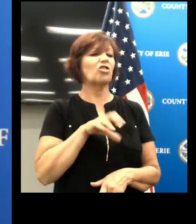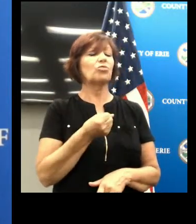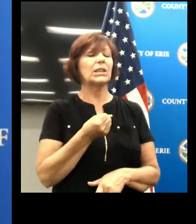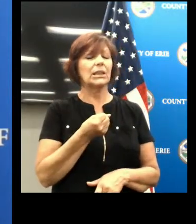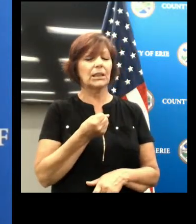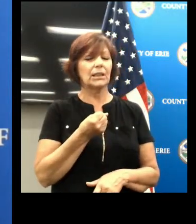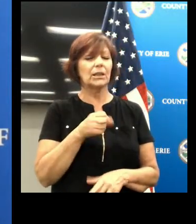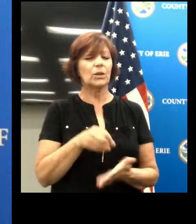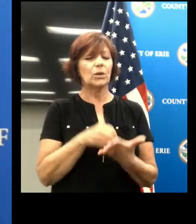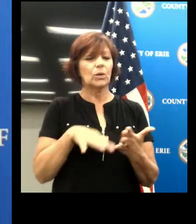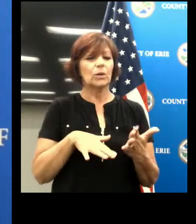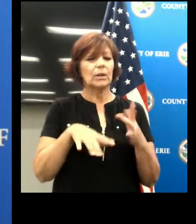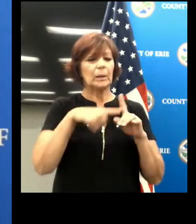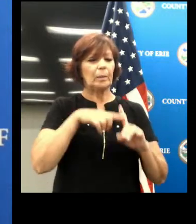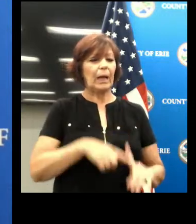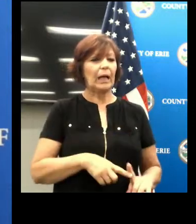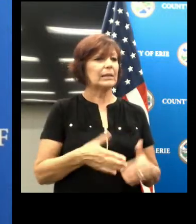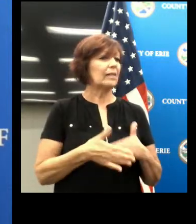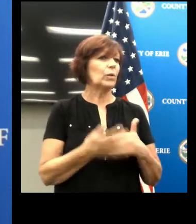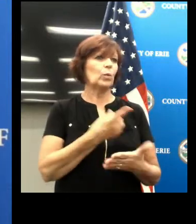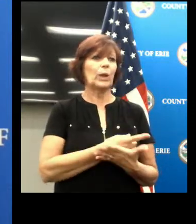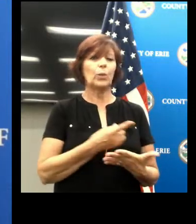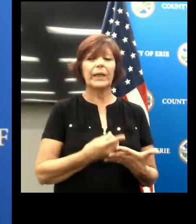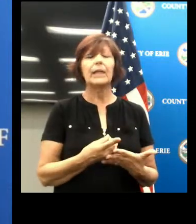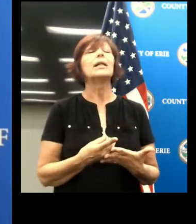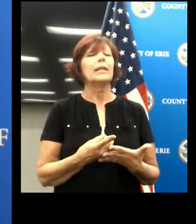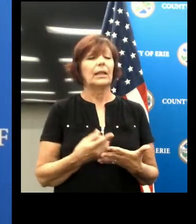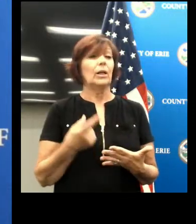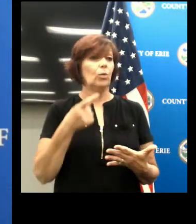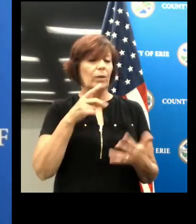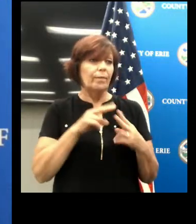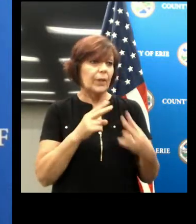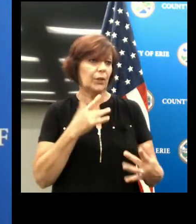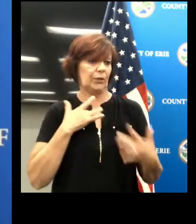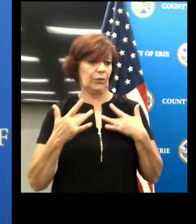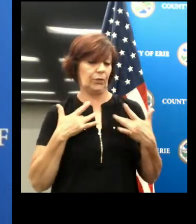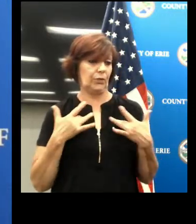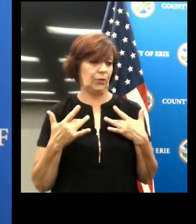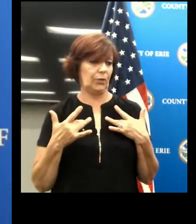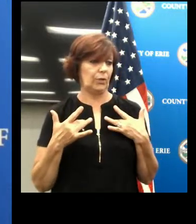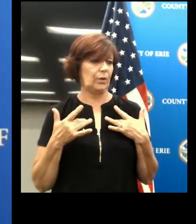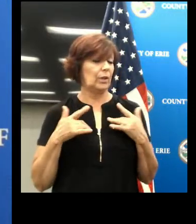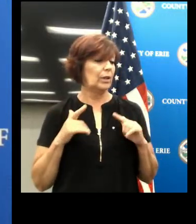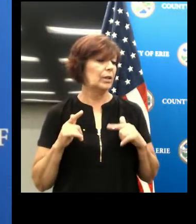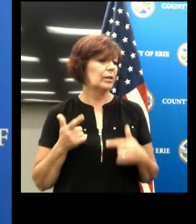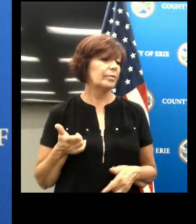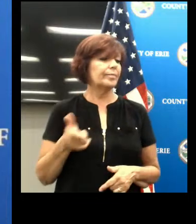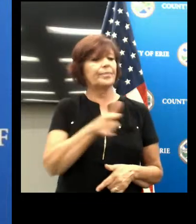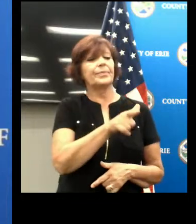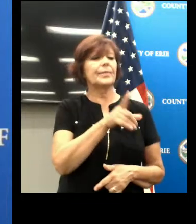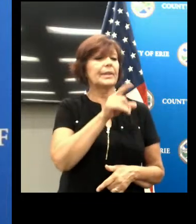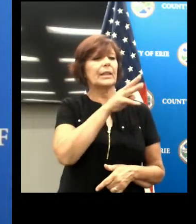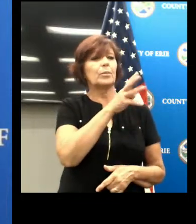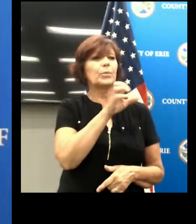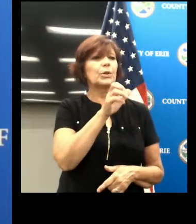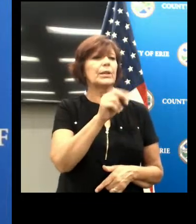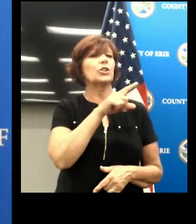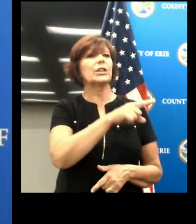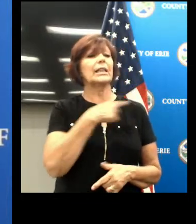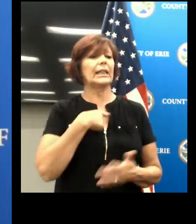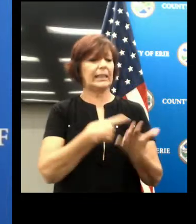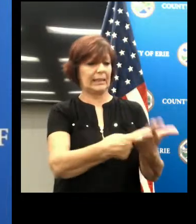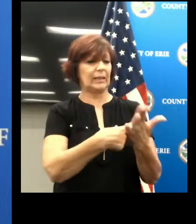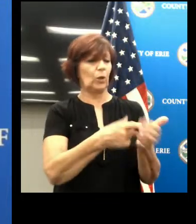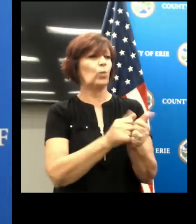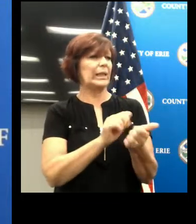testing positive after basically a week. So we are very concerned. I'll turn it over to Dr. Burstein, because she's had direct conversations with a